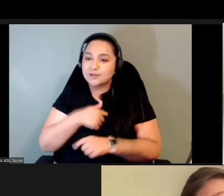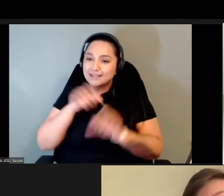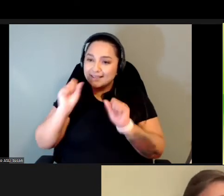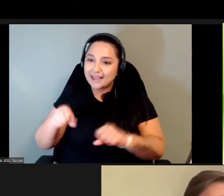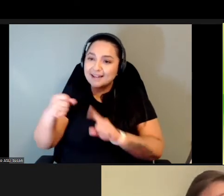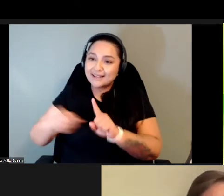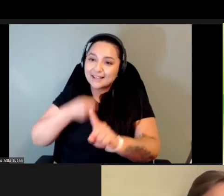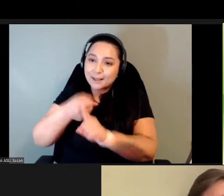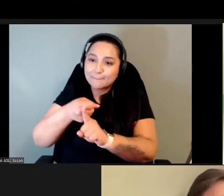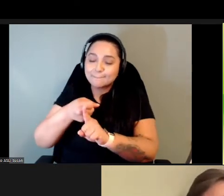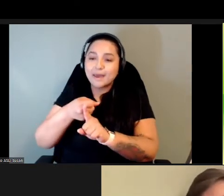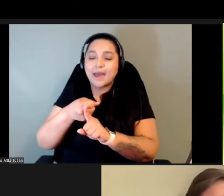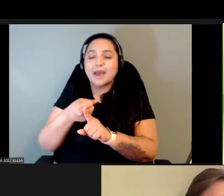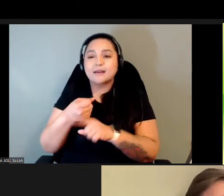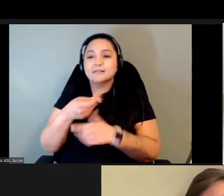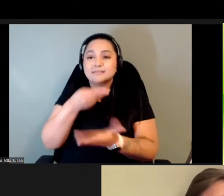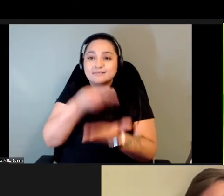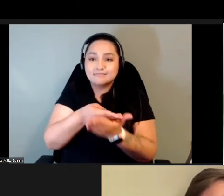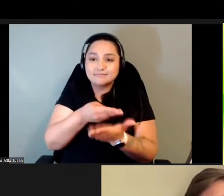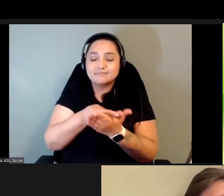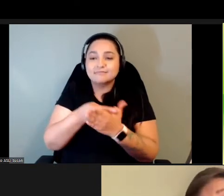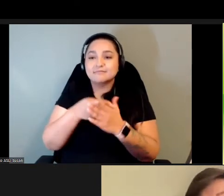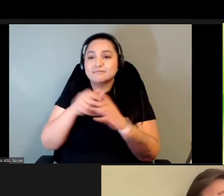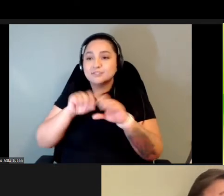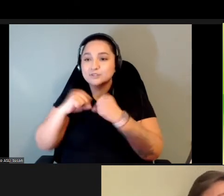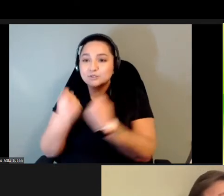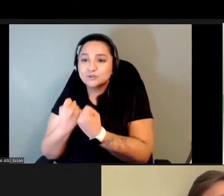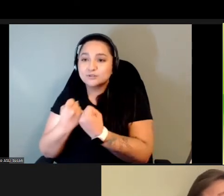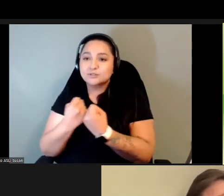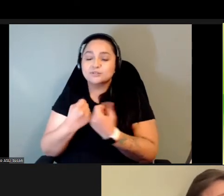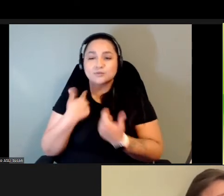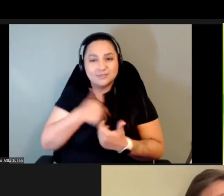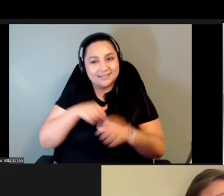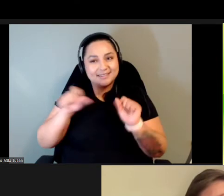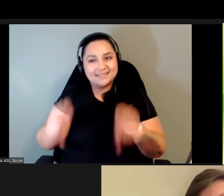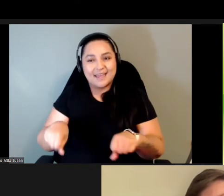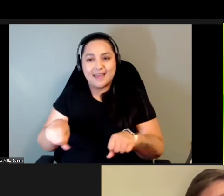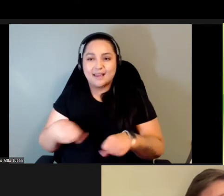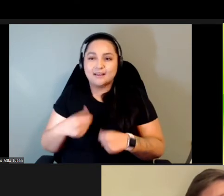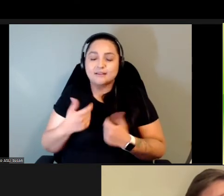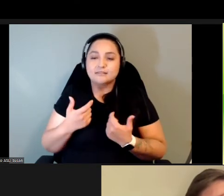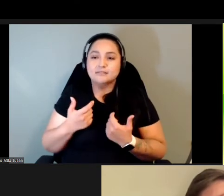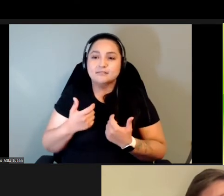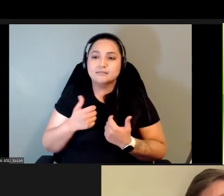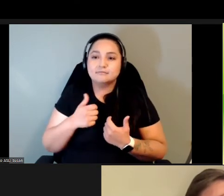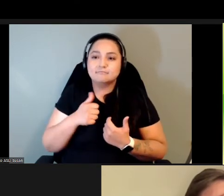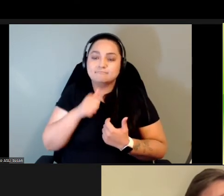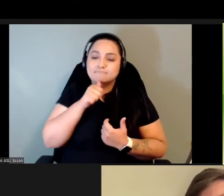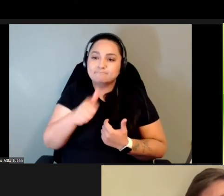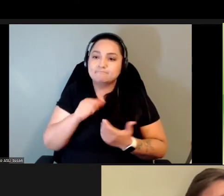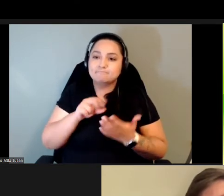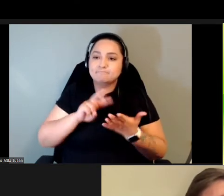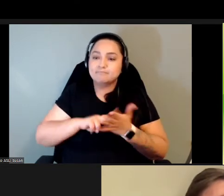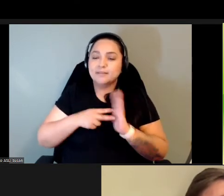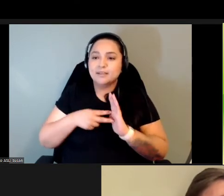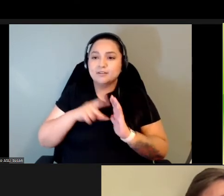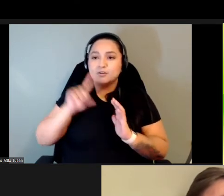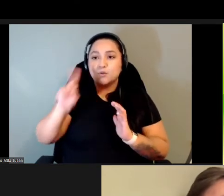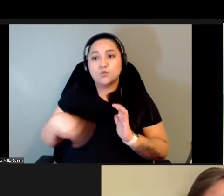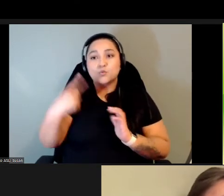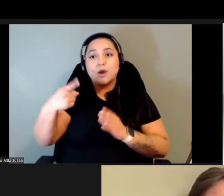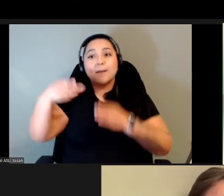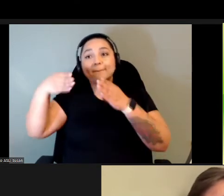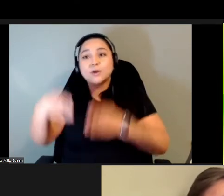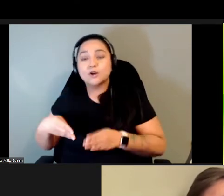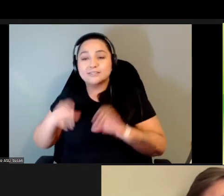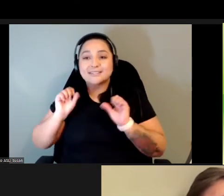and culture is not something aside, no? Or this is not something for that one out of 100, but that more people can be